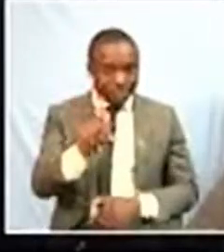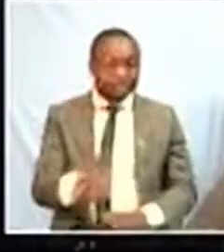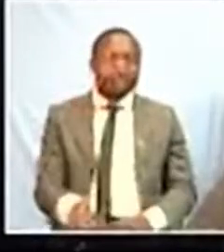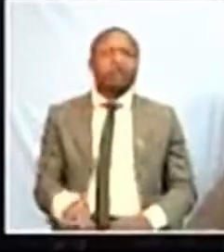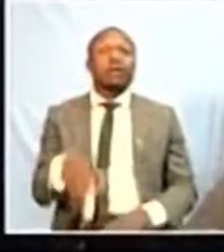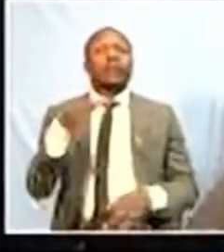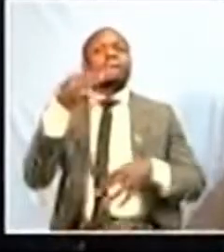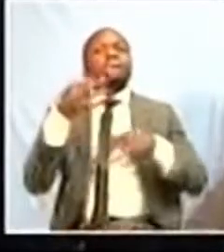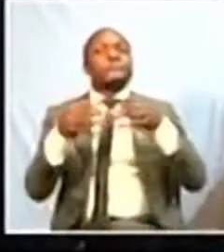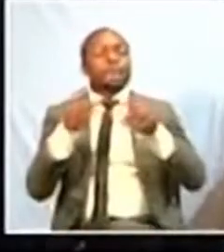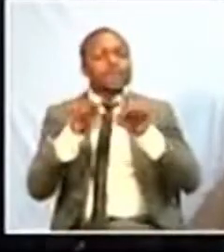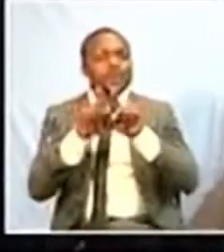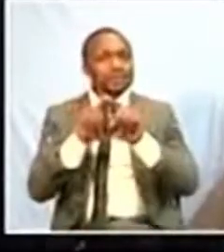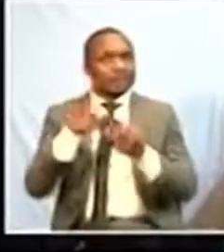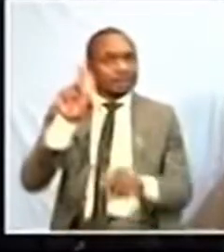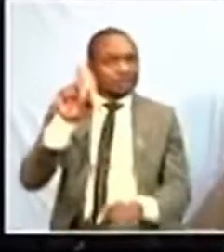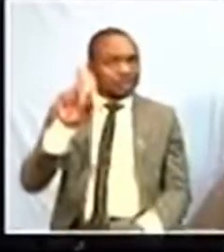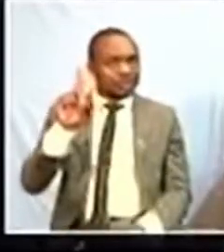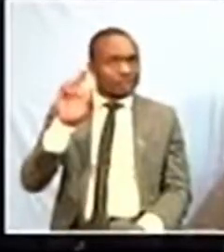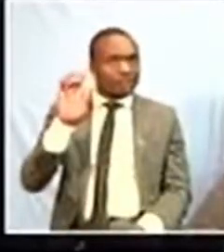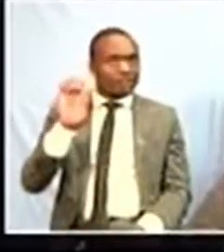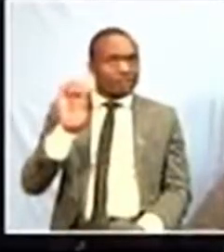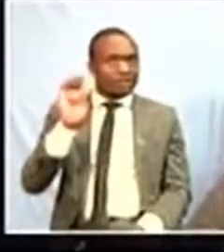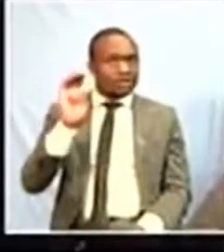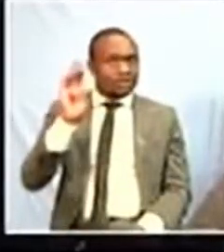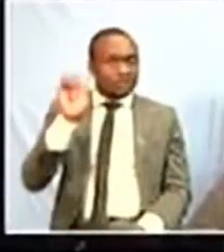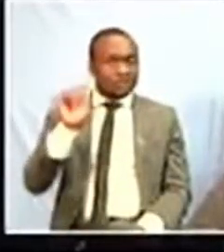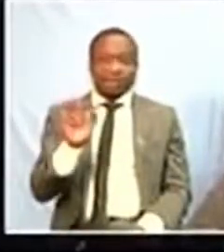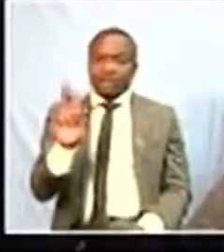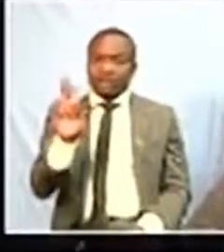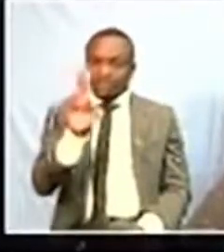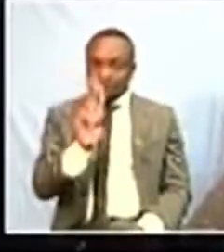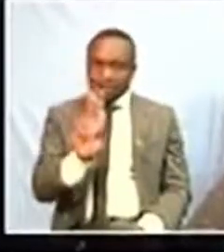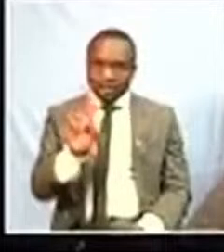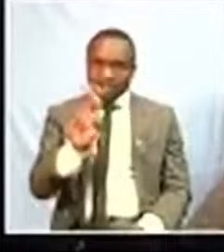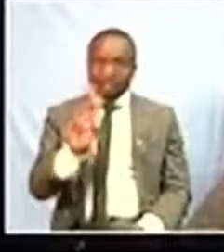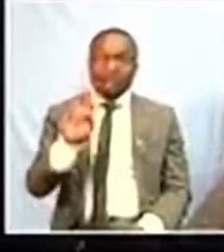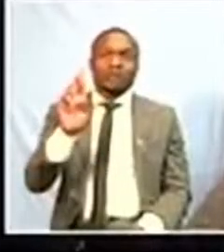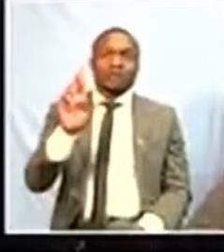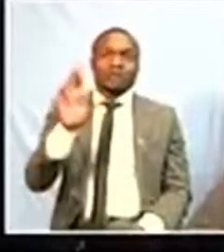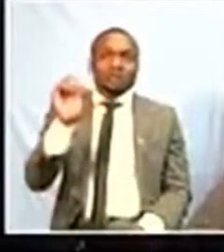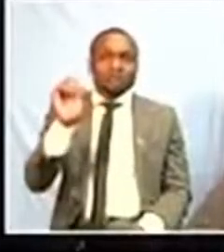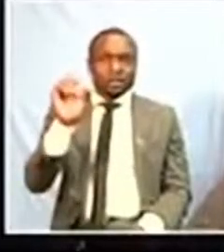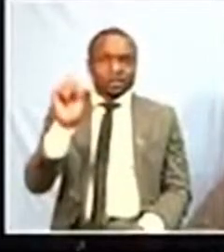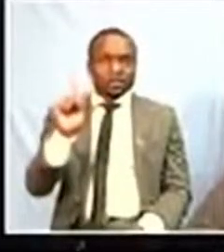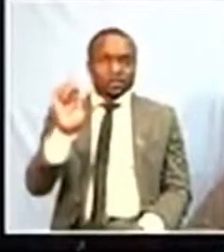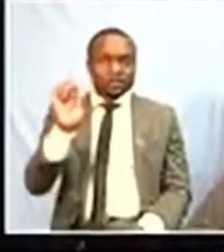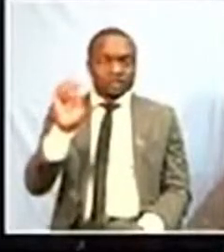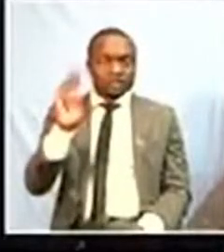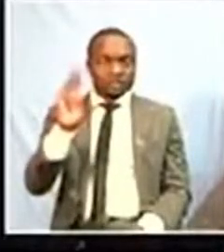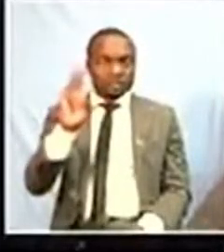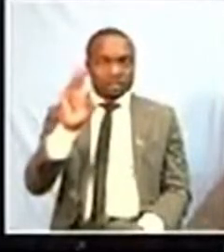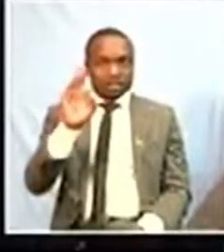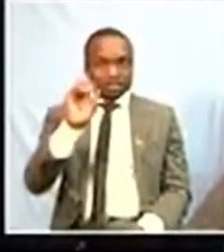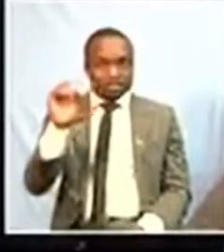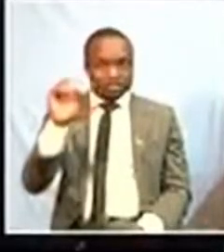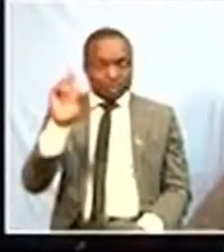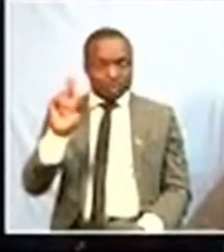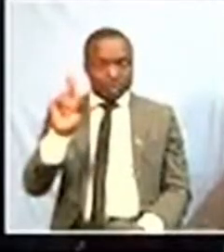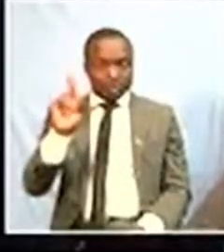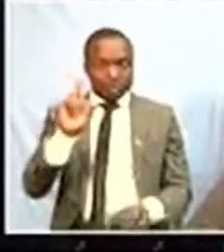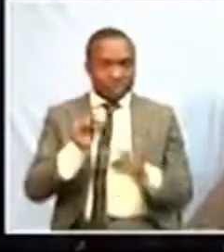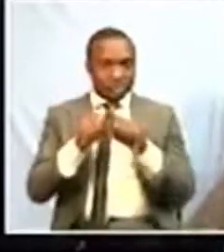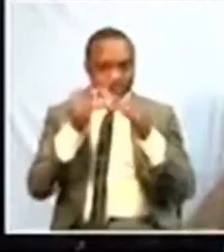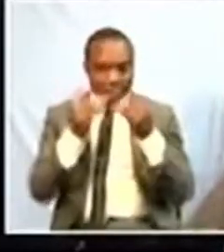if the same Debs said we are using rosewood and the other woods, now the same Debs is saying